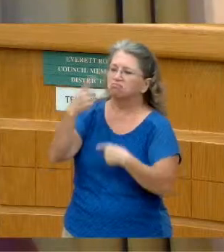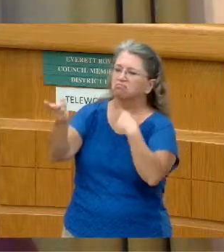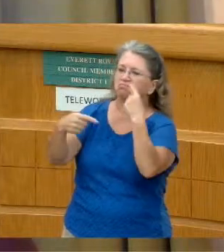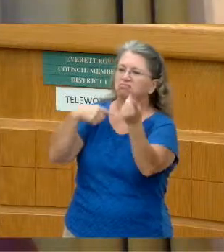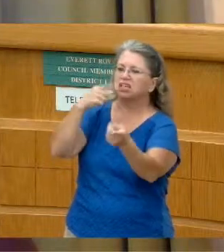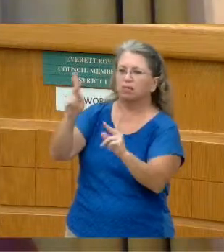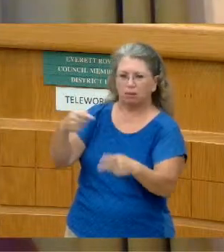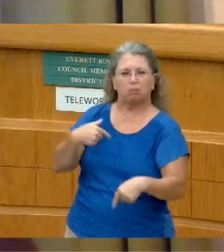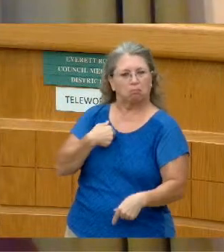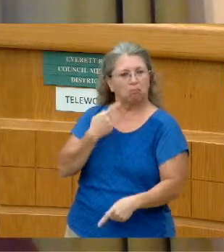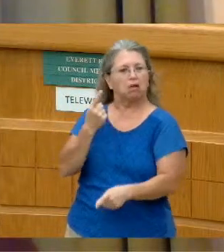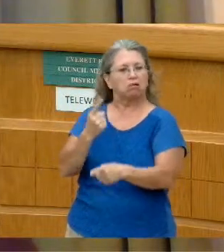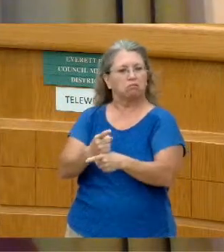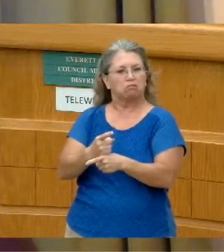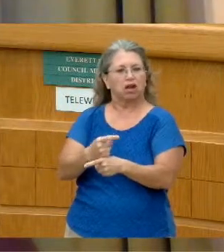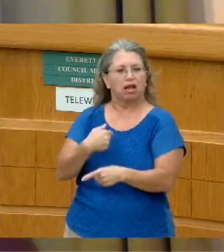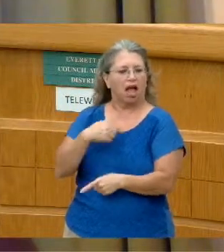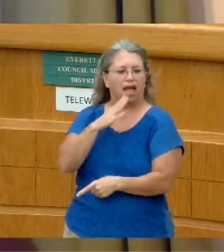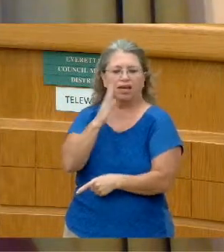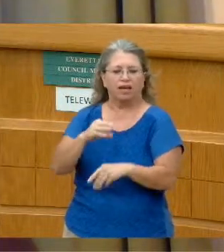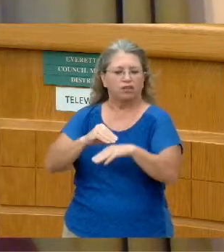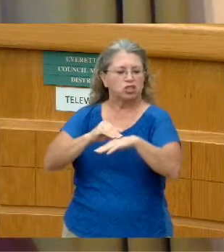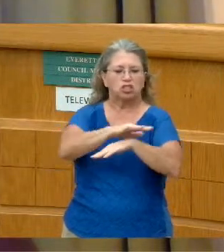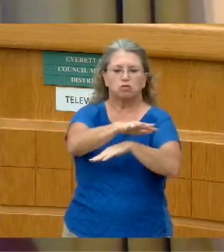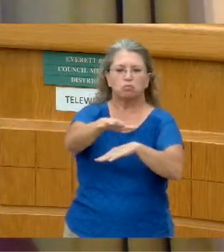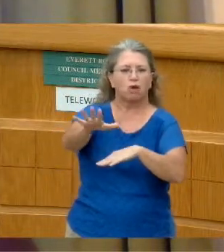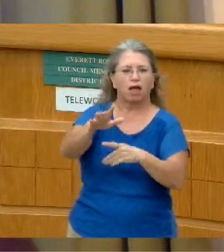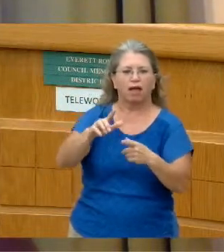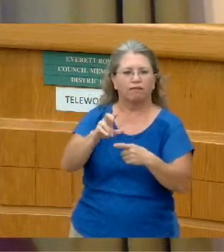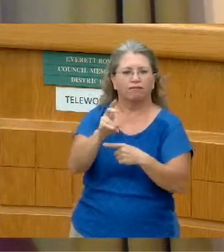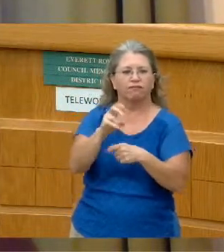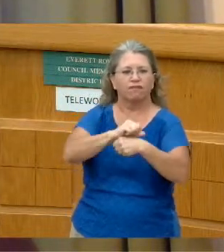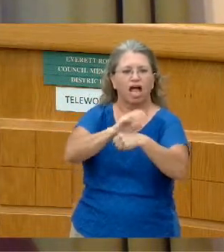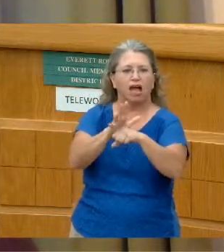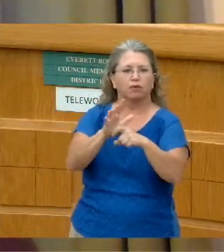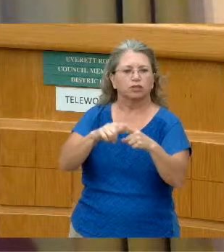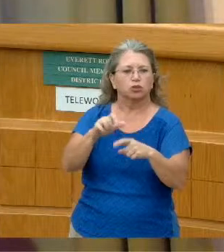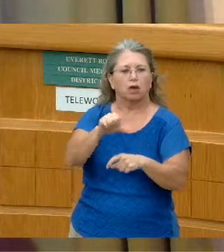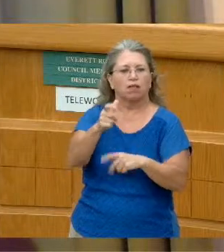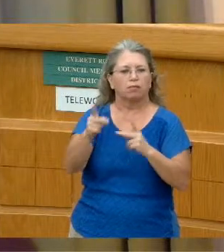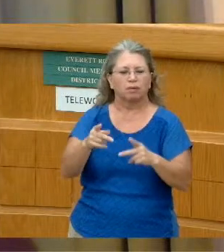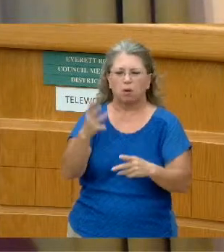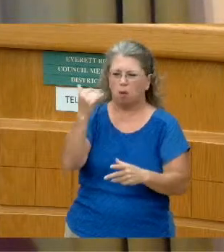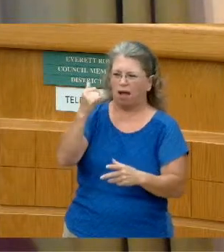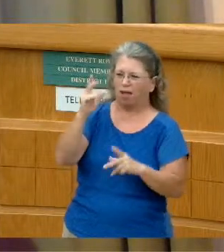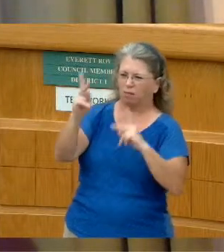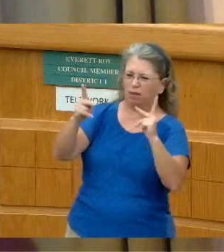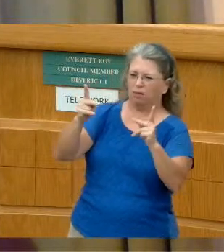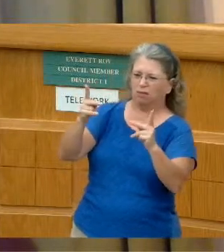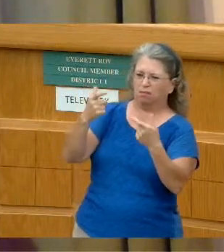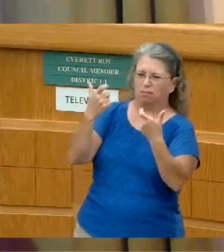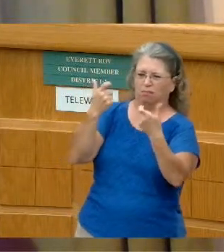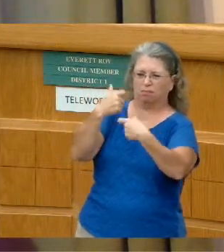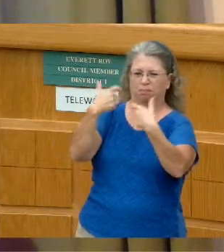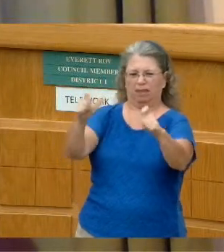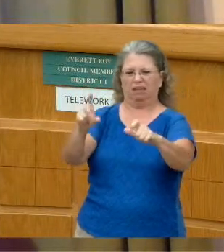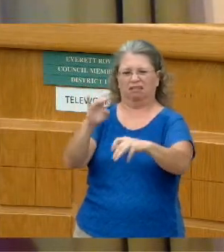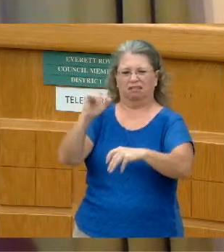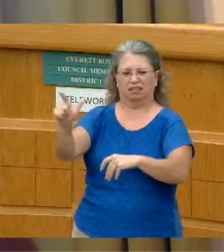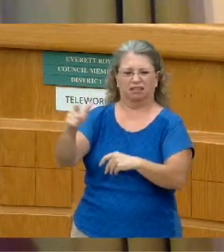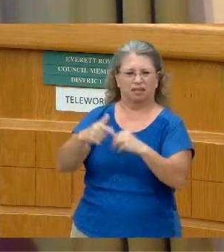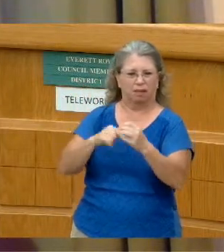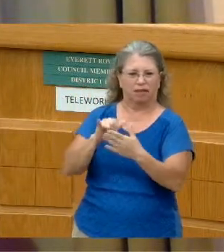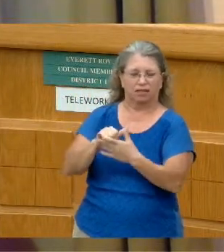she was right. She never spread the virus to anyone else. So why are so many people making such a big deal? Mary never